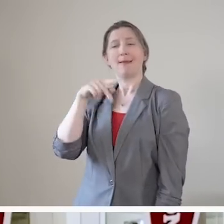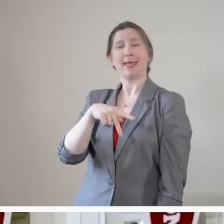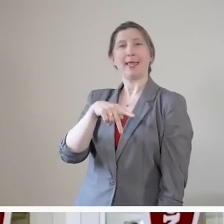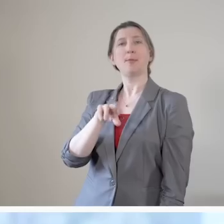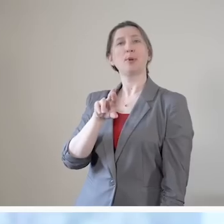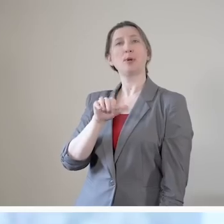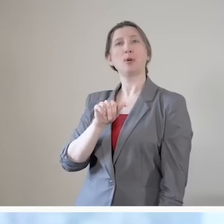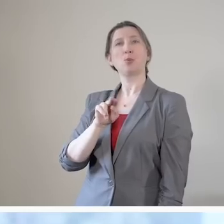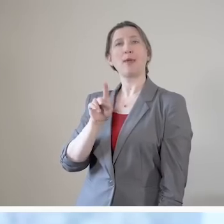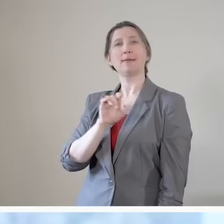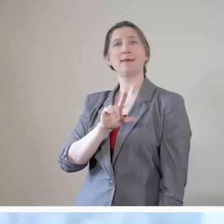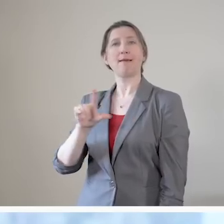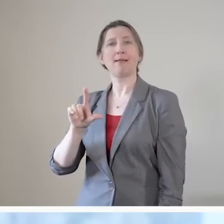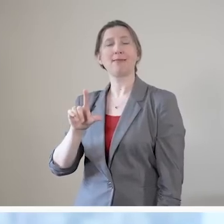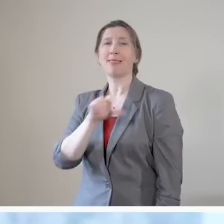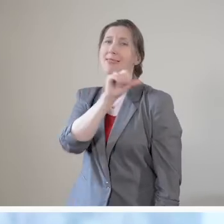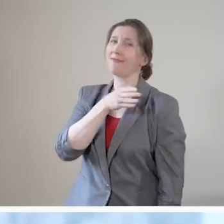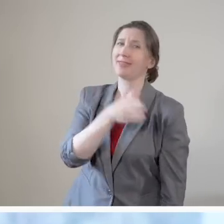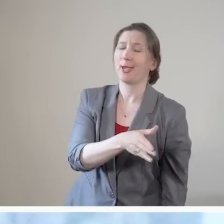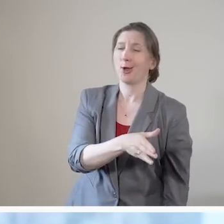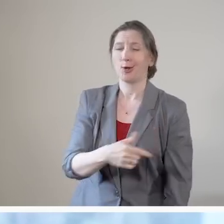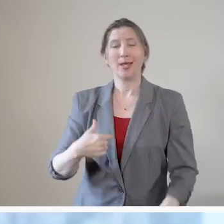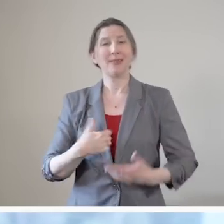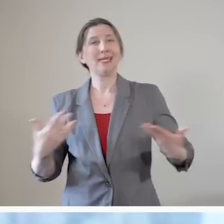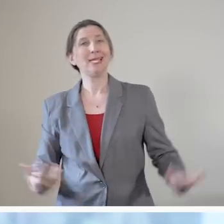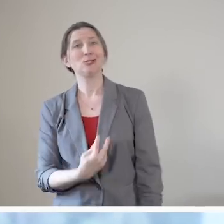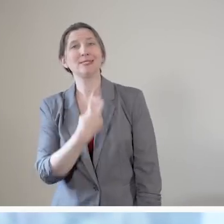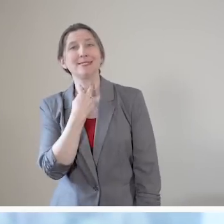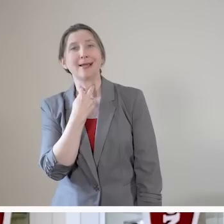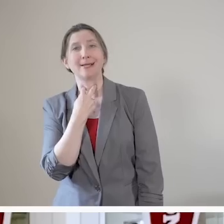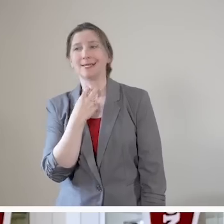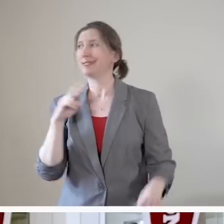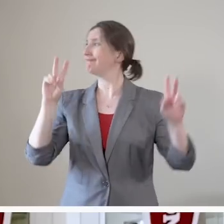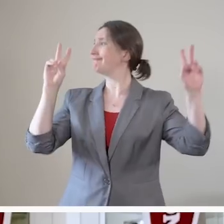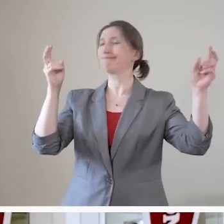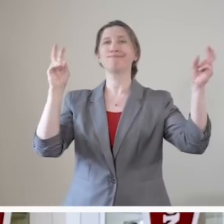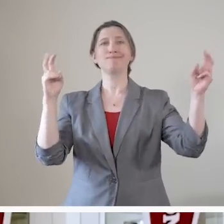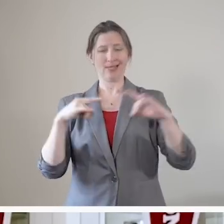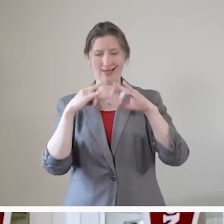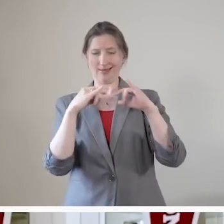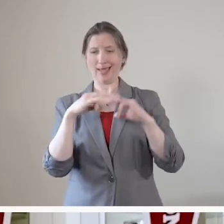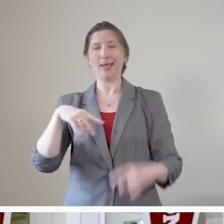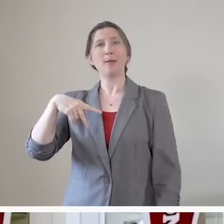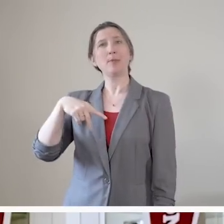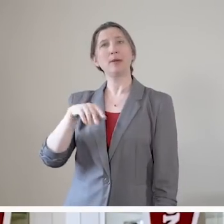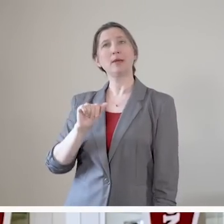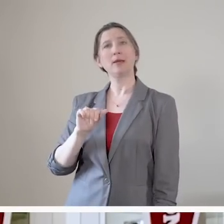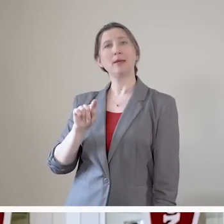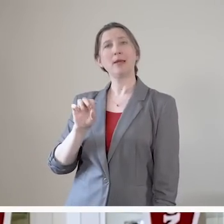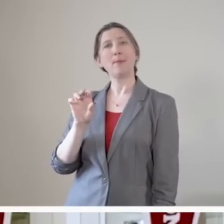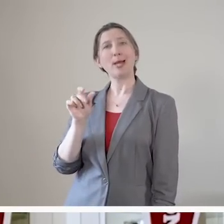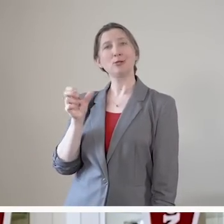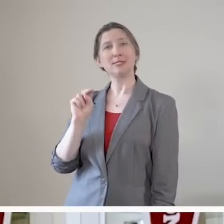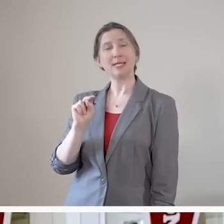Randall. But here I am in the kitchen at Camp Patterson. You know, the Patterson family is